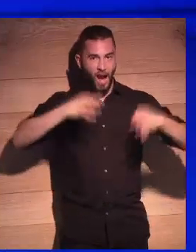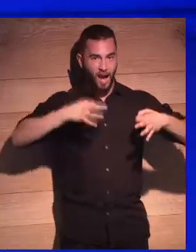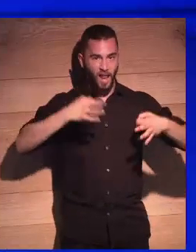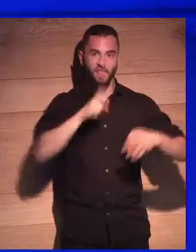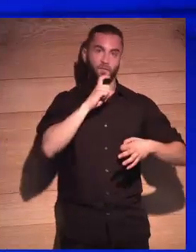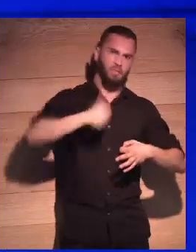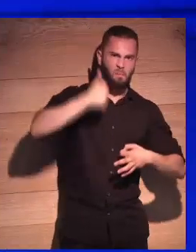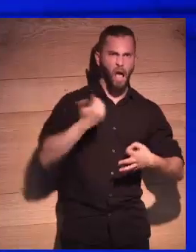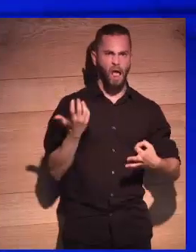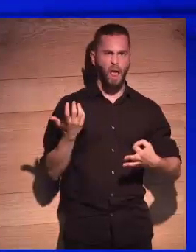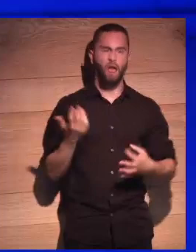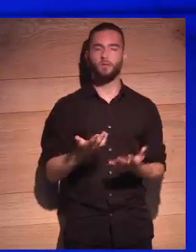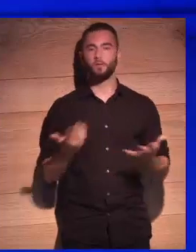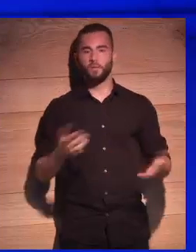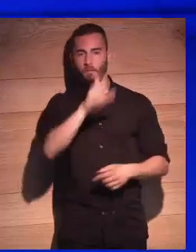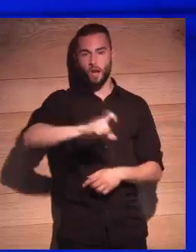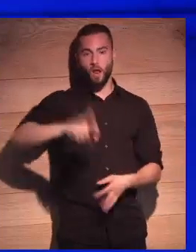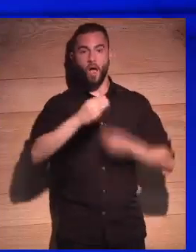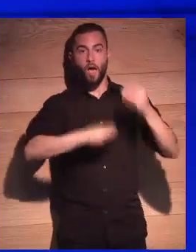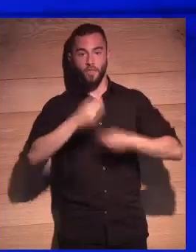well, this is easier than reality.